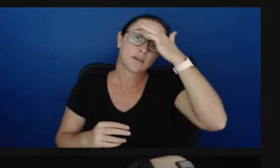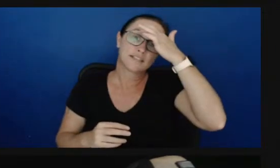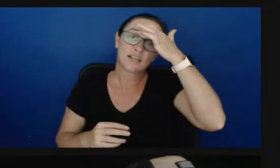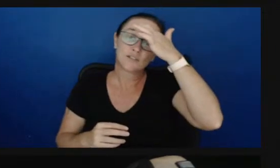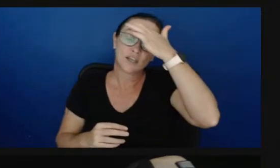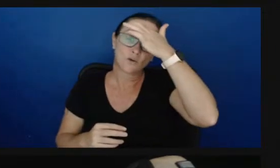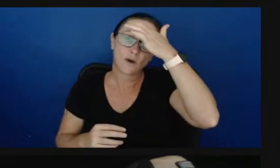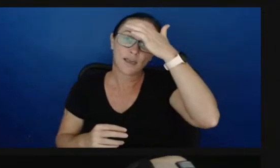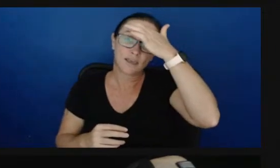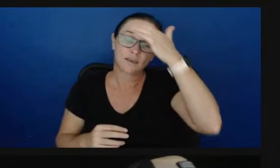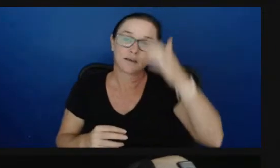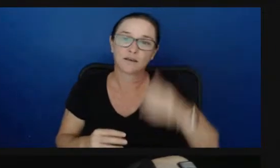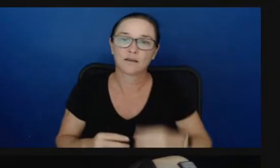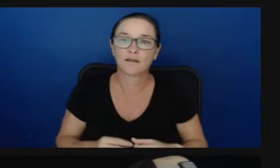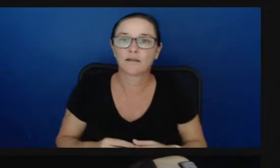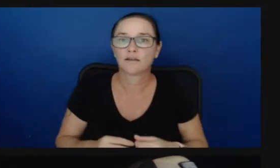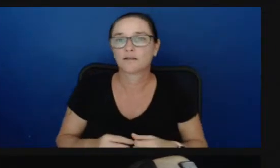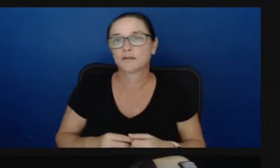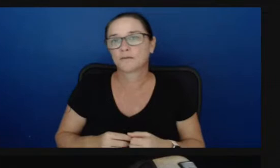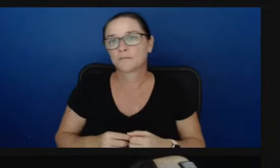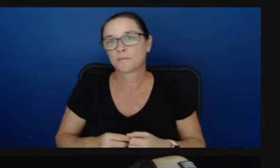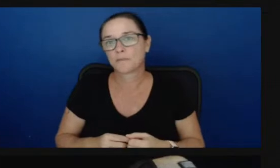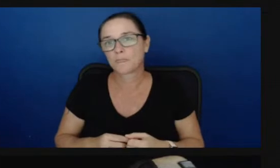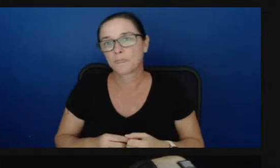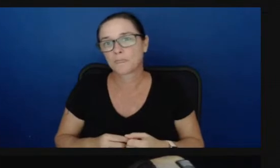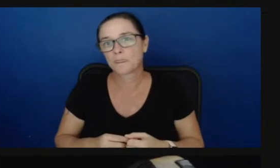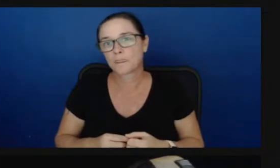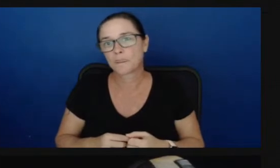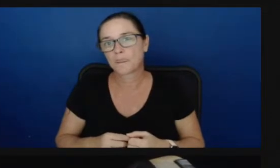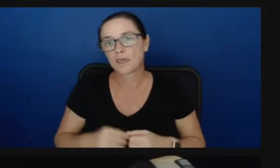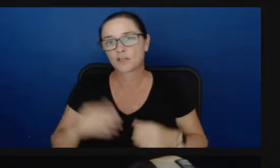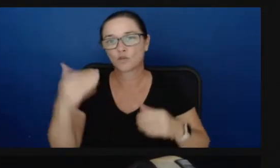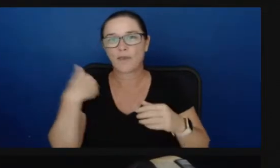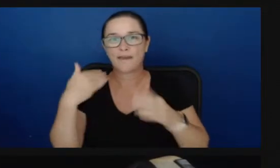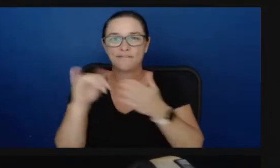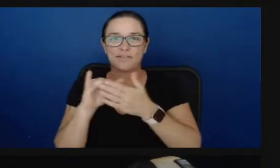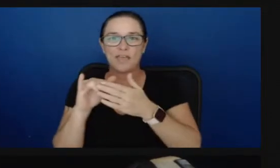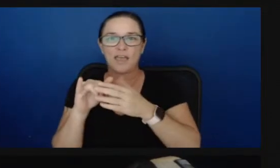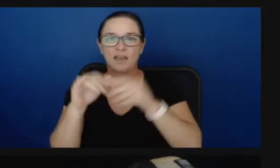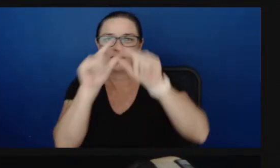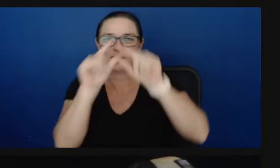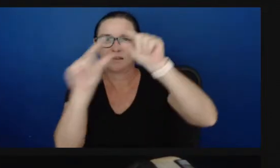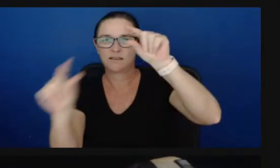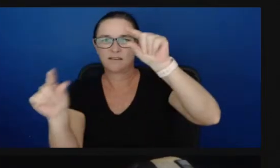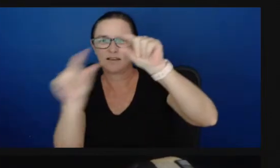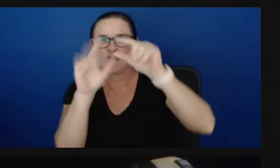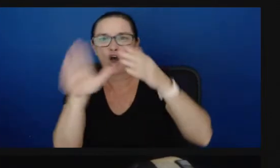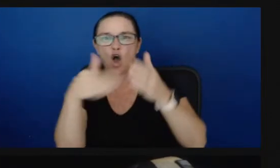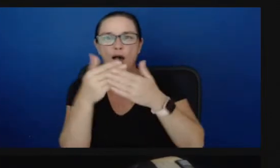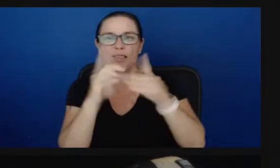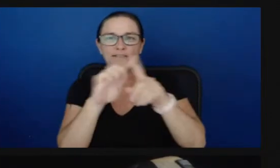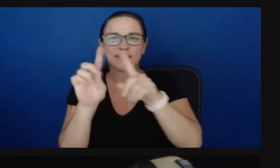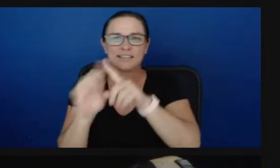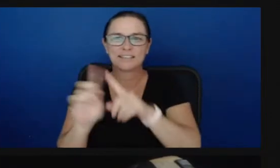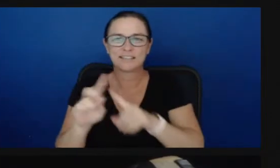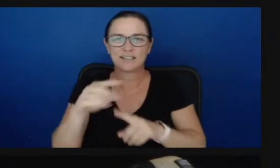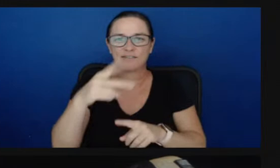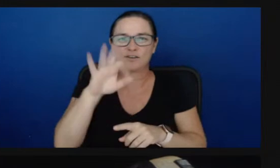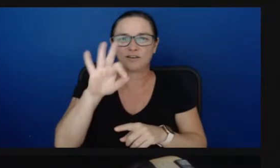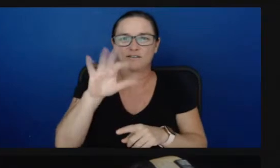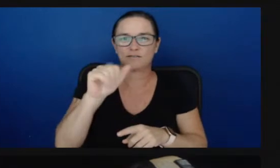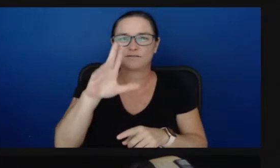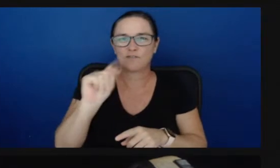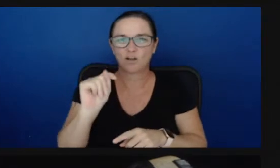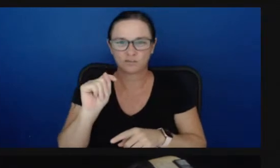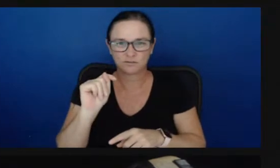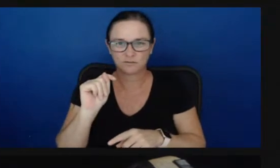adjust along with a Kauai deck of cards here. All these different faults that are aligned in that direction there.